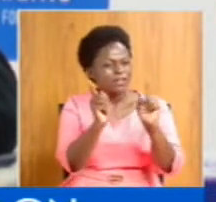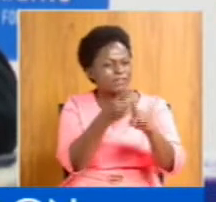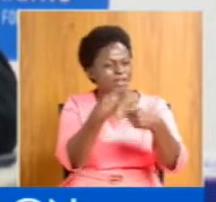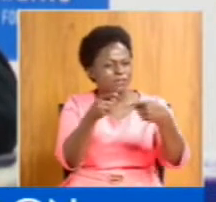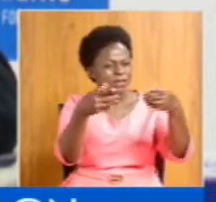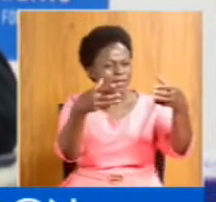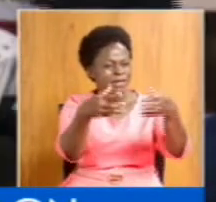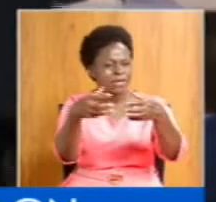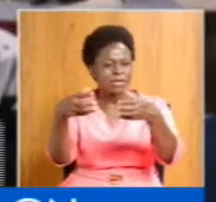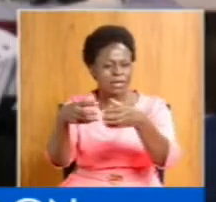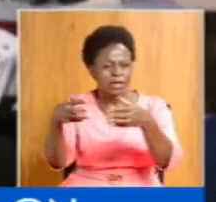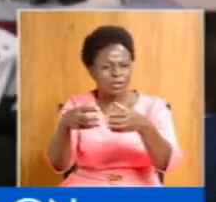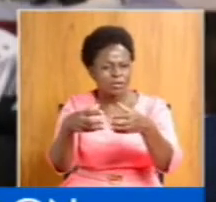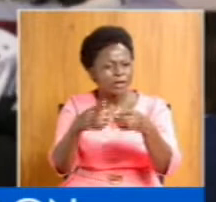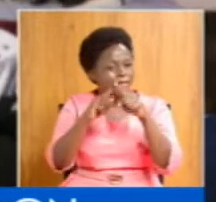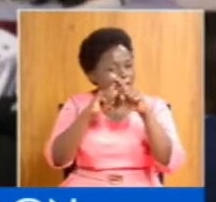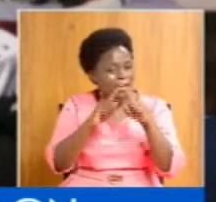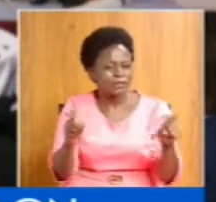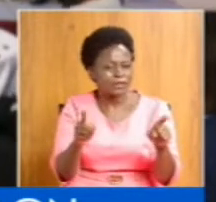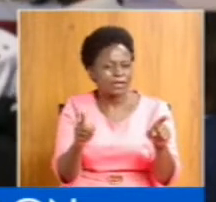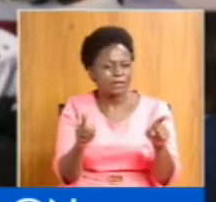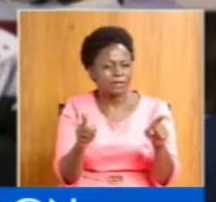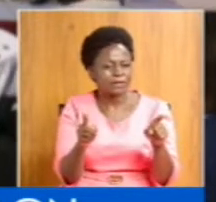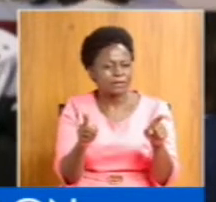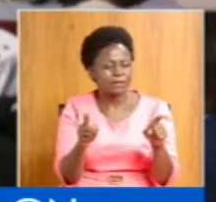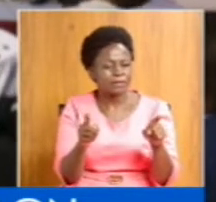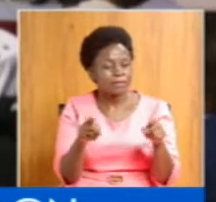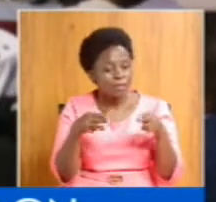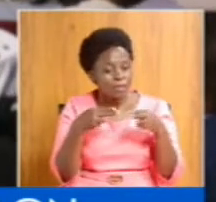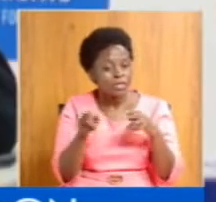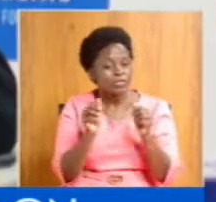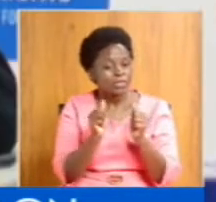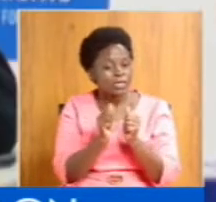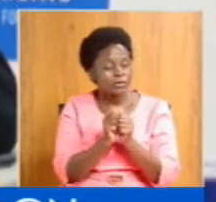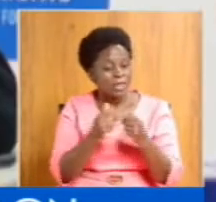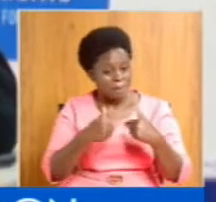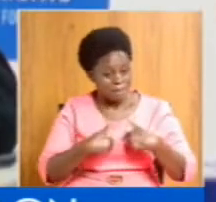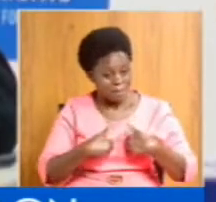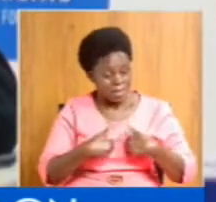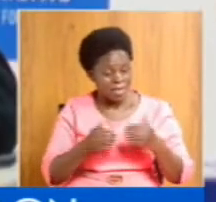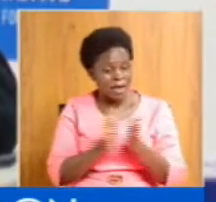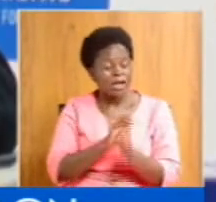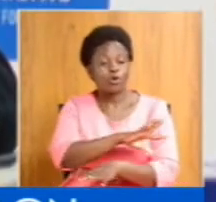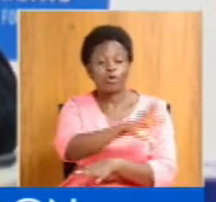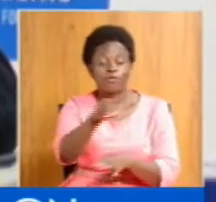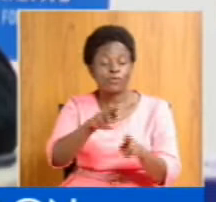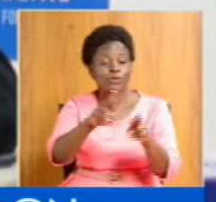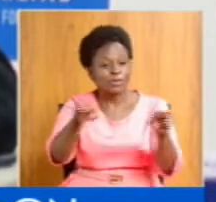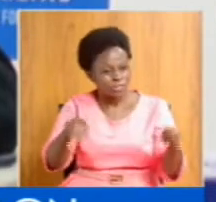categories. They are diverse. To begin with, me and all of you in this room